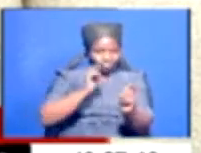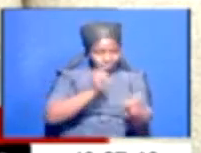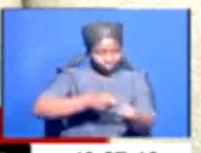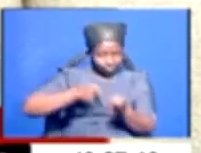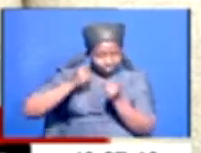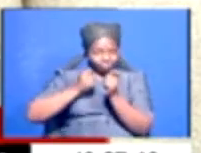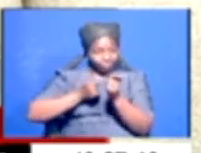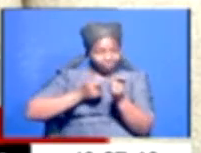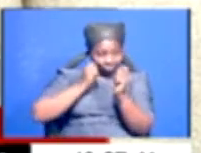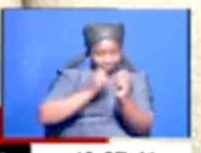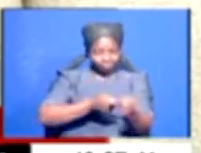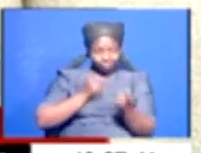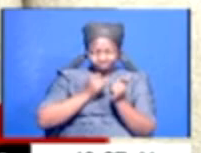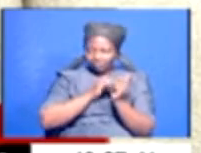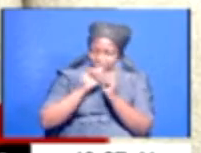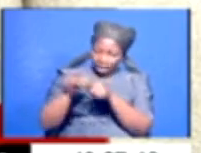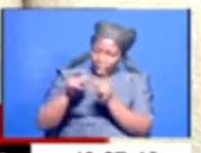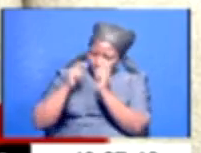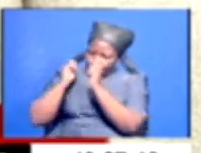I do